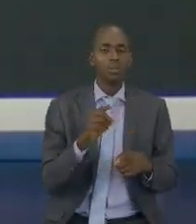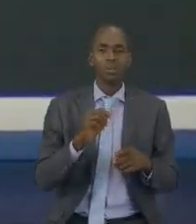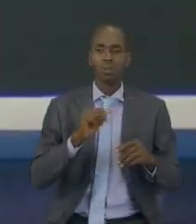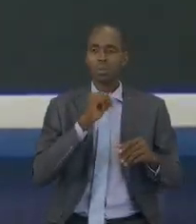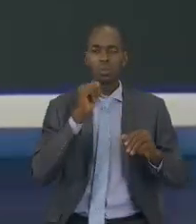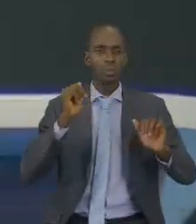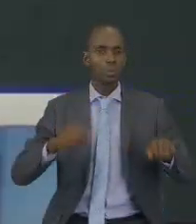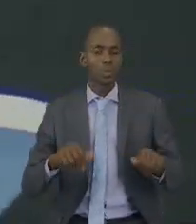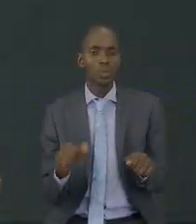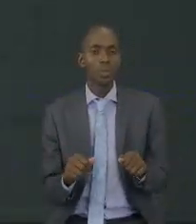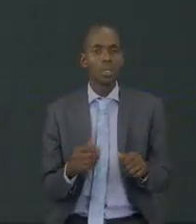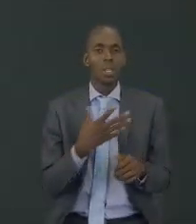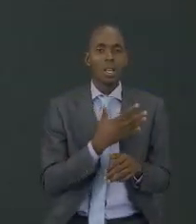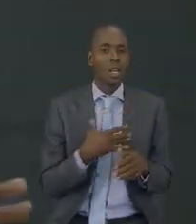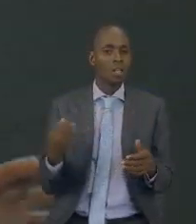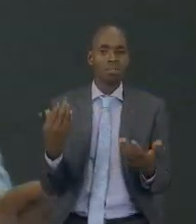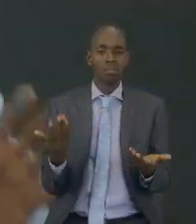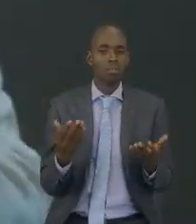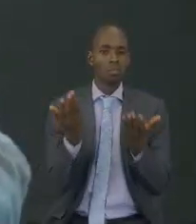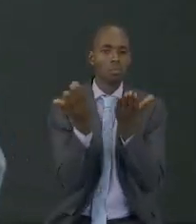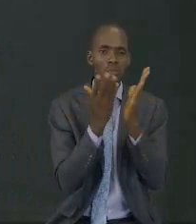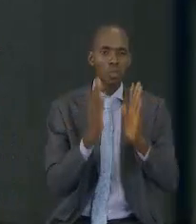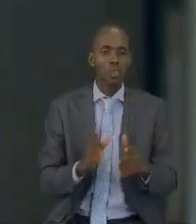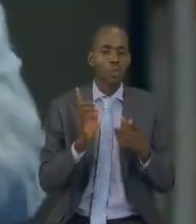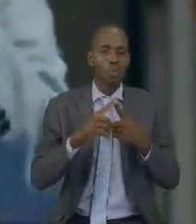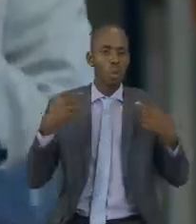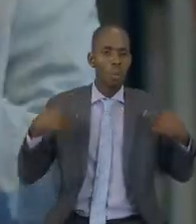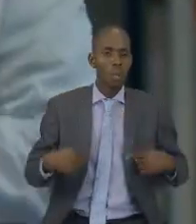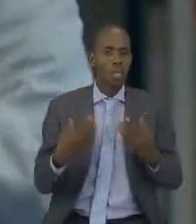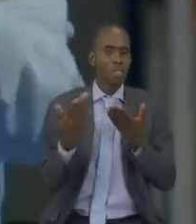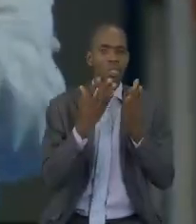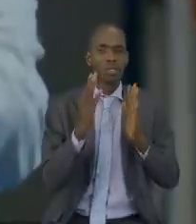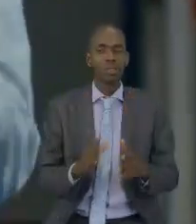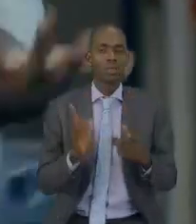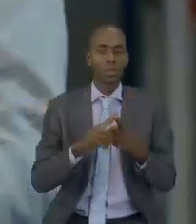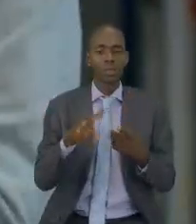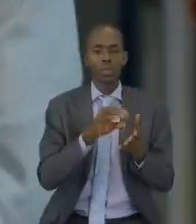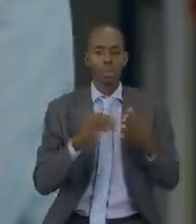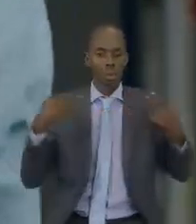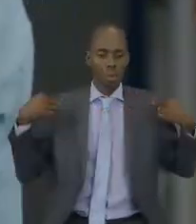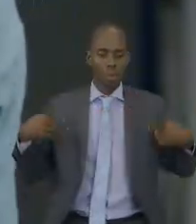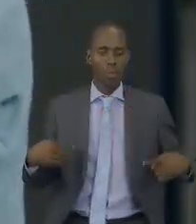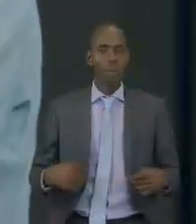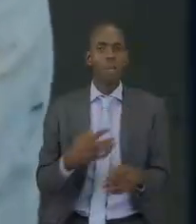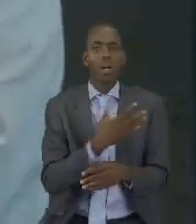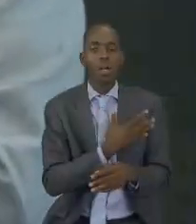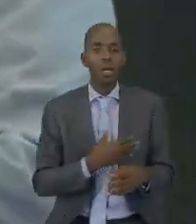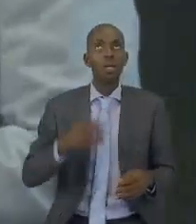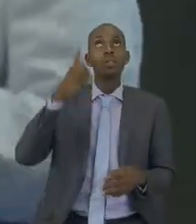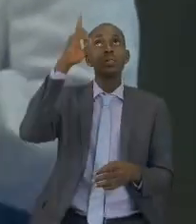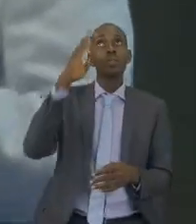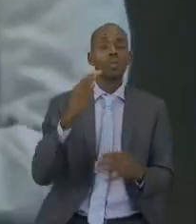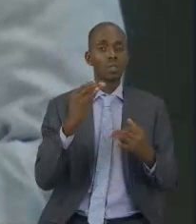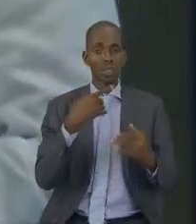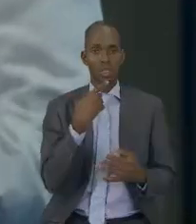and slaves of their pains, and the slaves of their infirmity. And then God said,